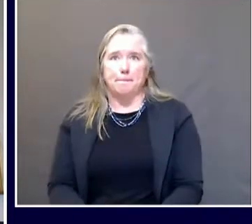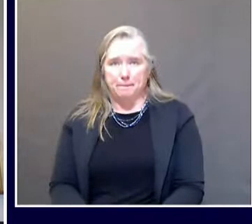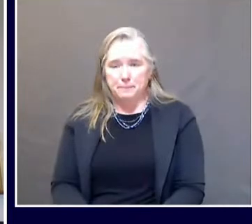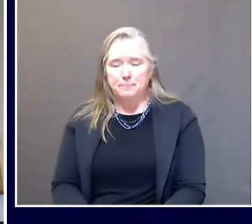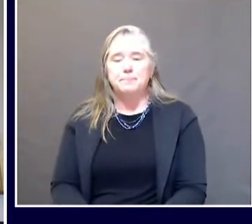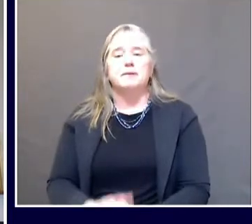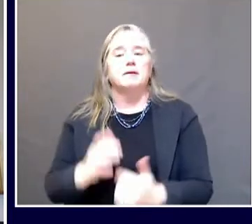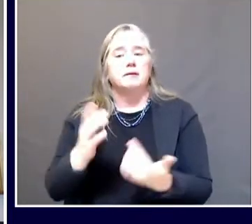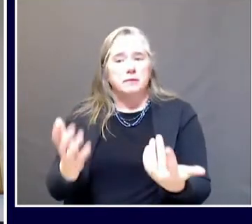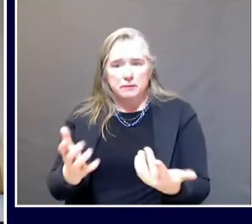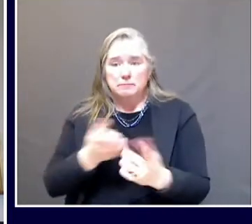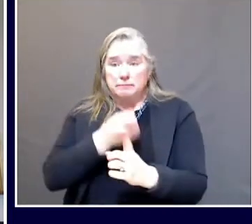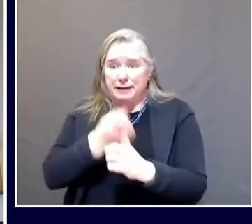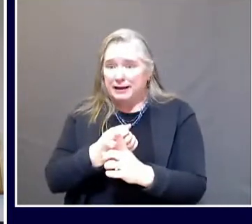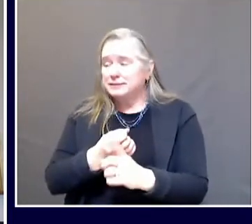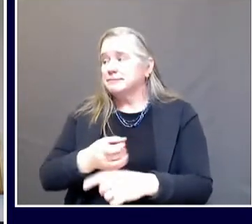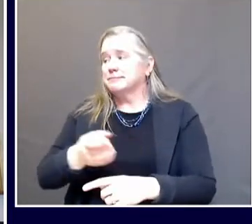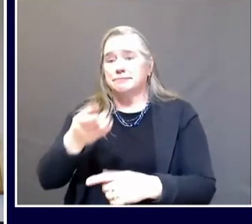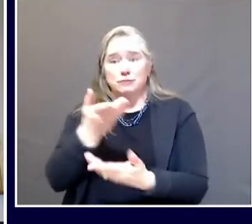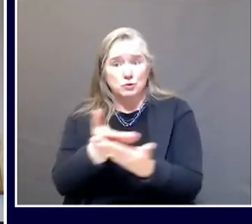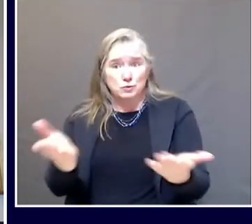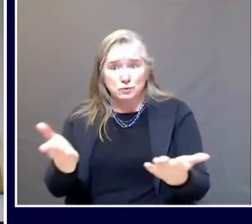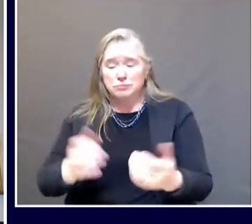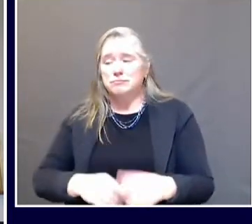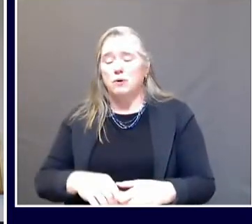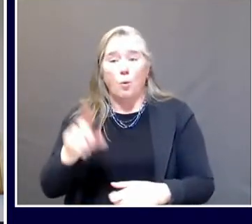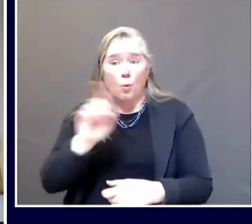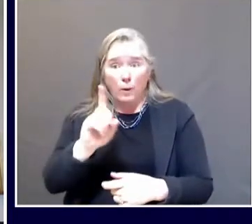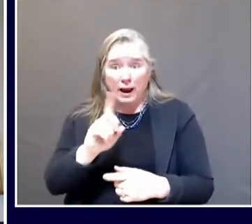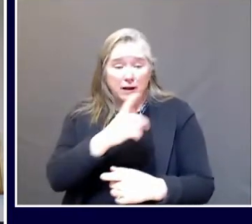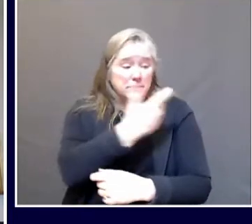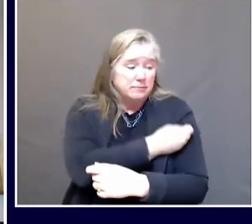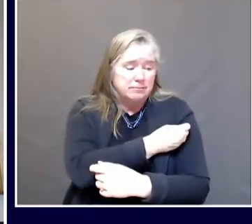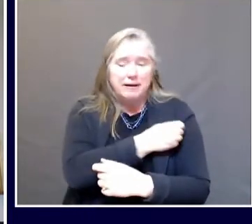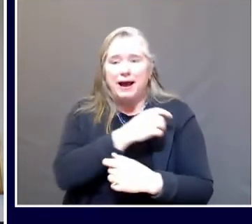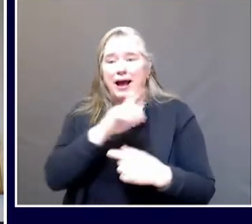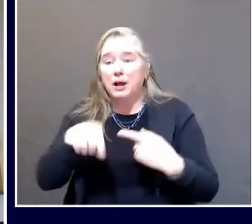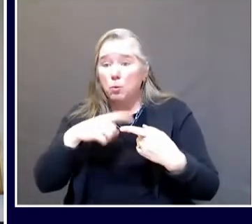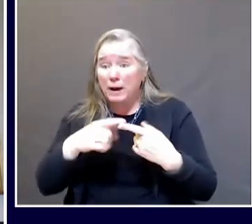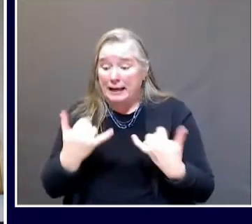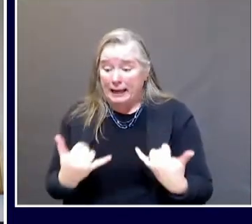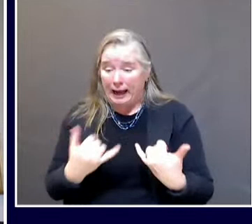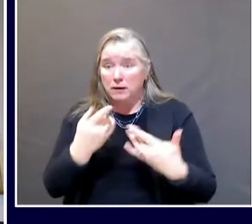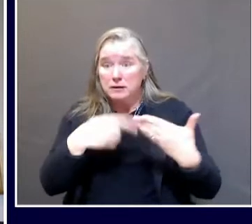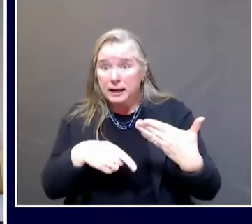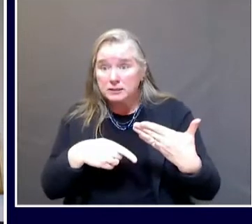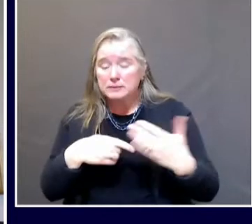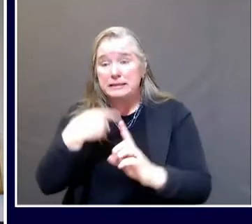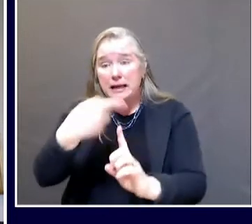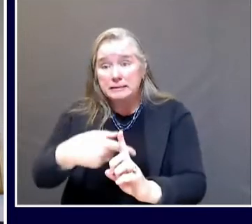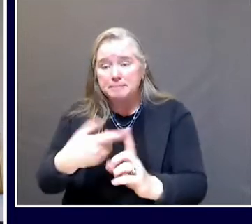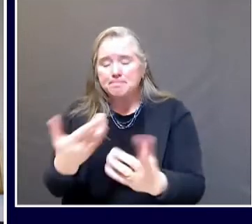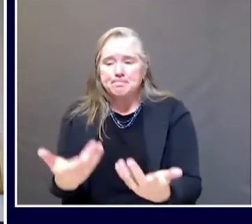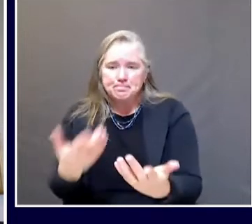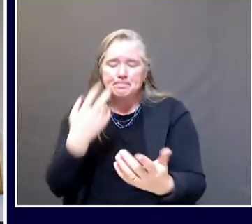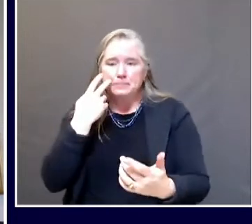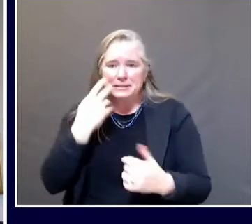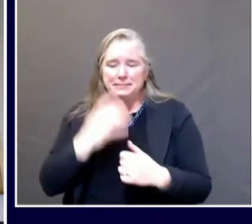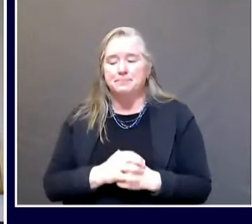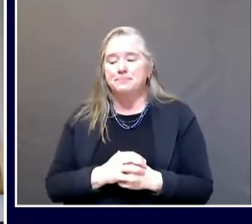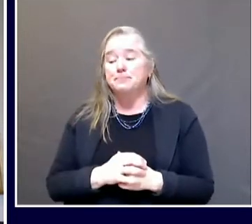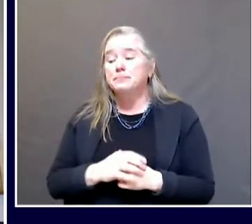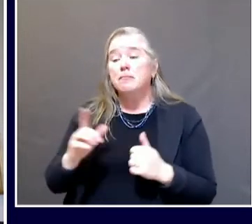vaccinated. So with that, I'd like to turn things over to our colleagues in the media. The first question for the afternoon goes to Allison